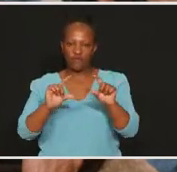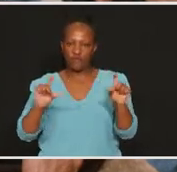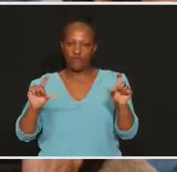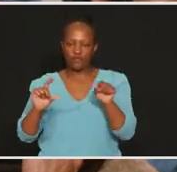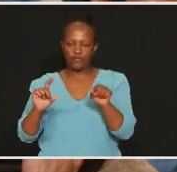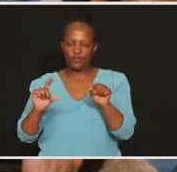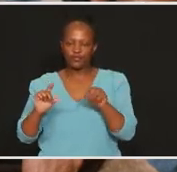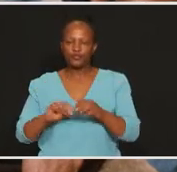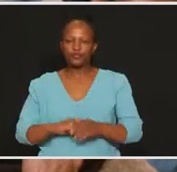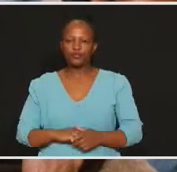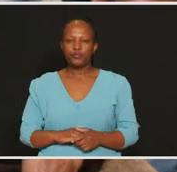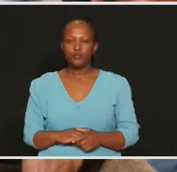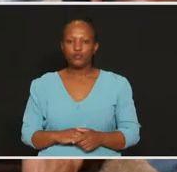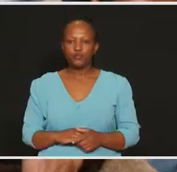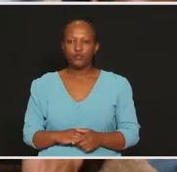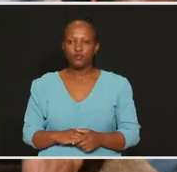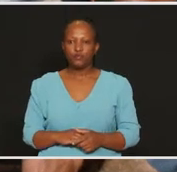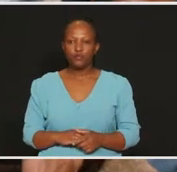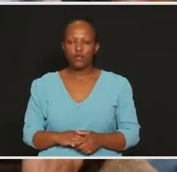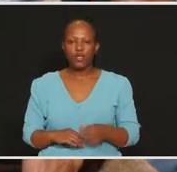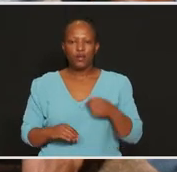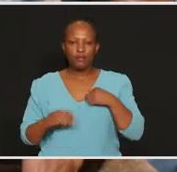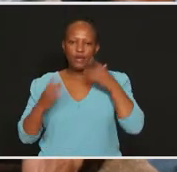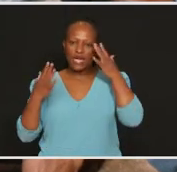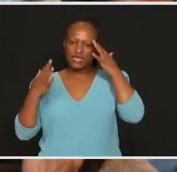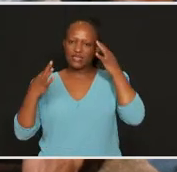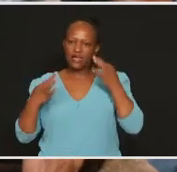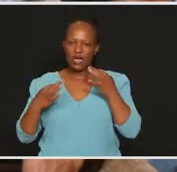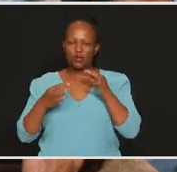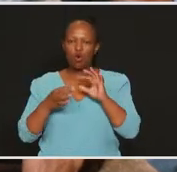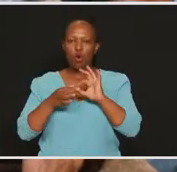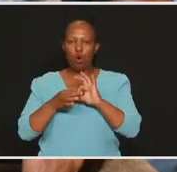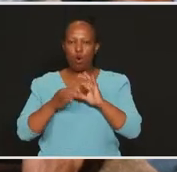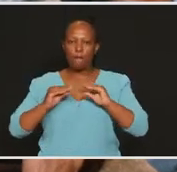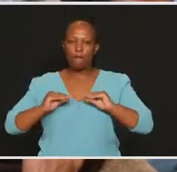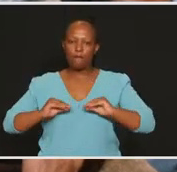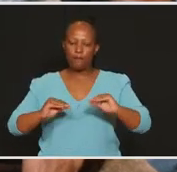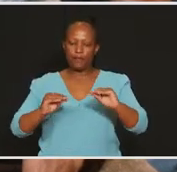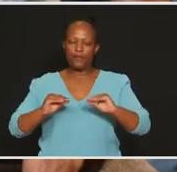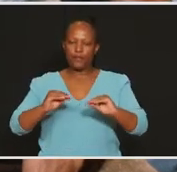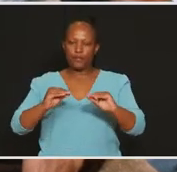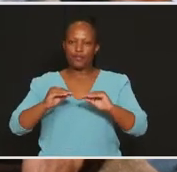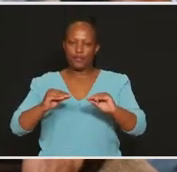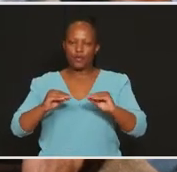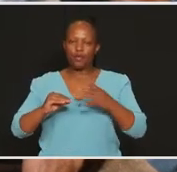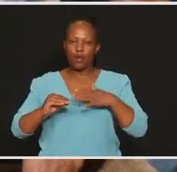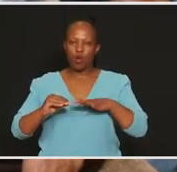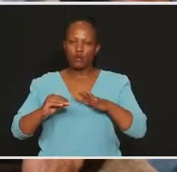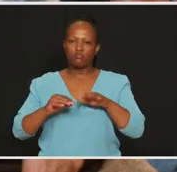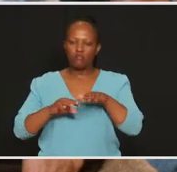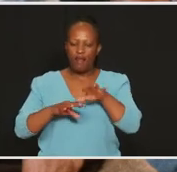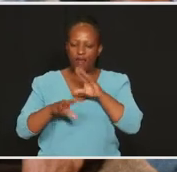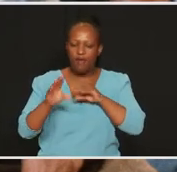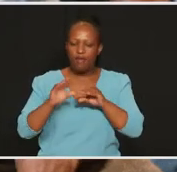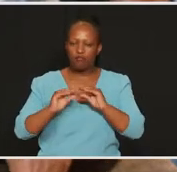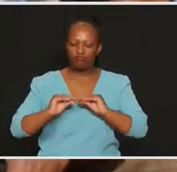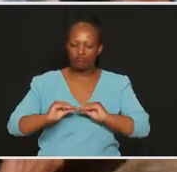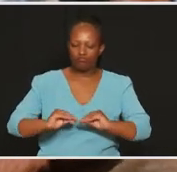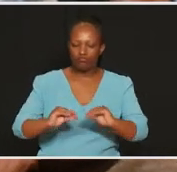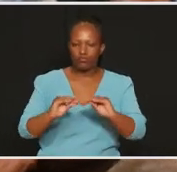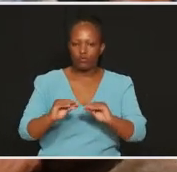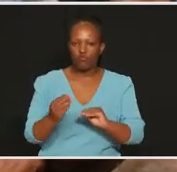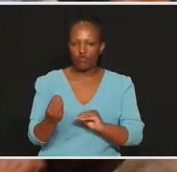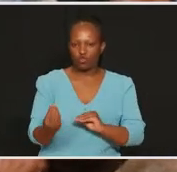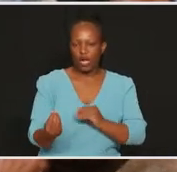I decided to home educate because I wanted to nurture this love for learning in our child this